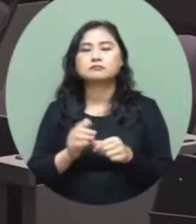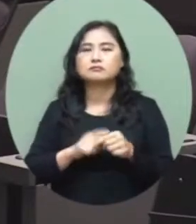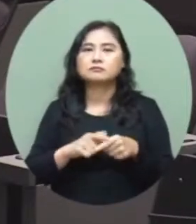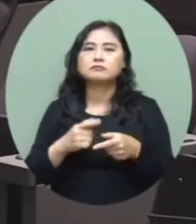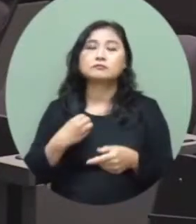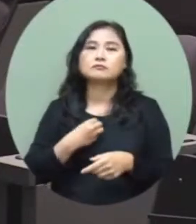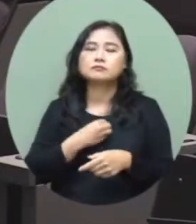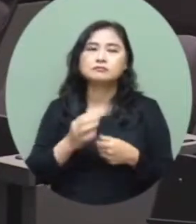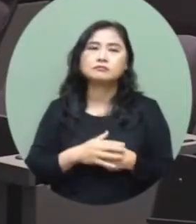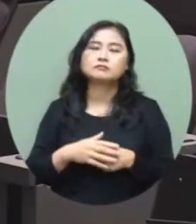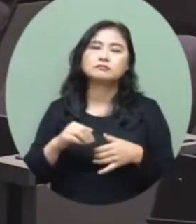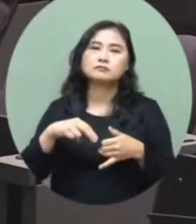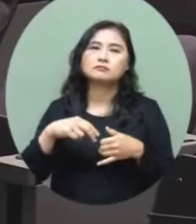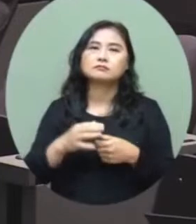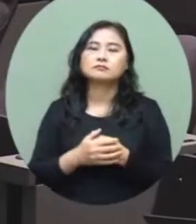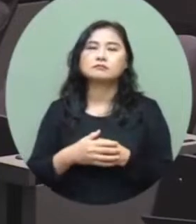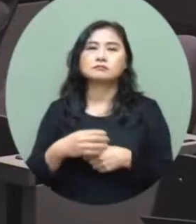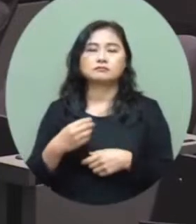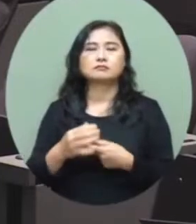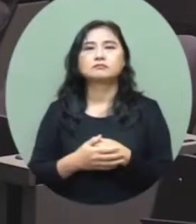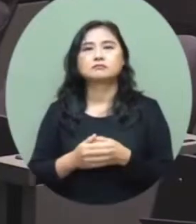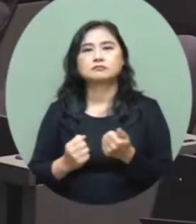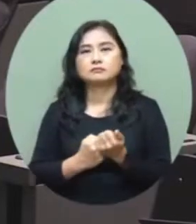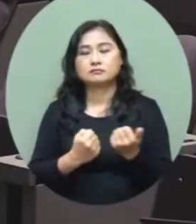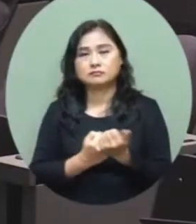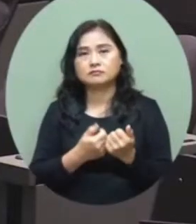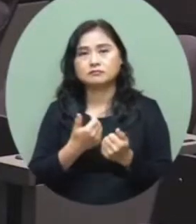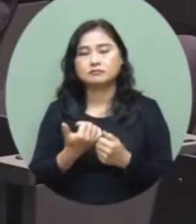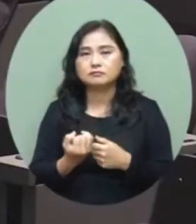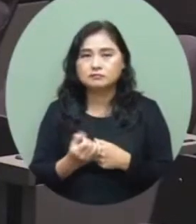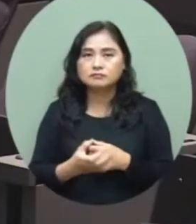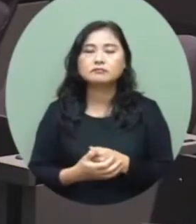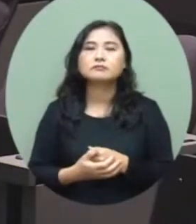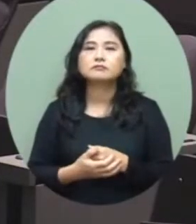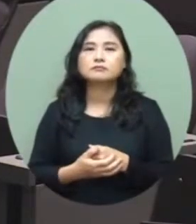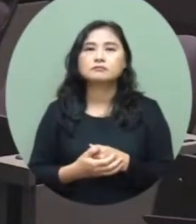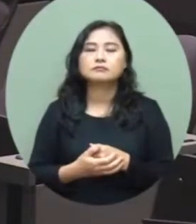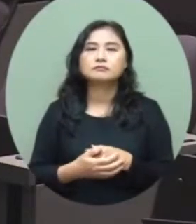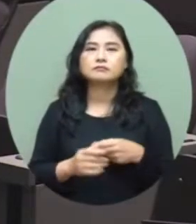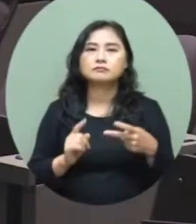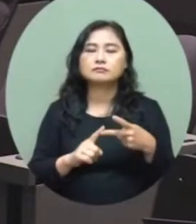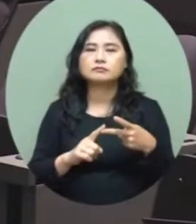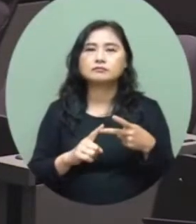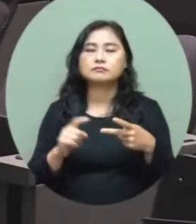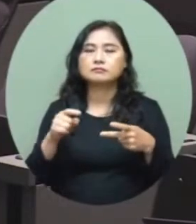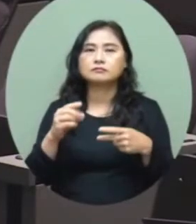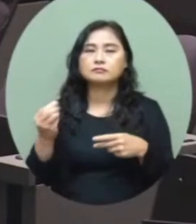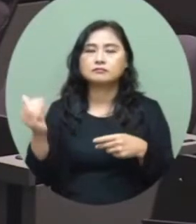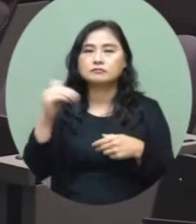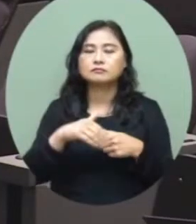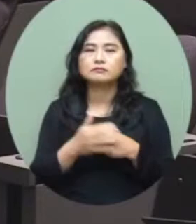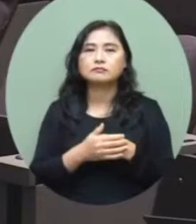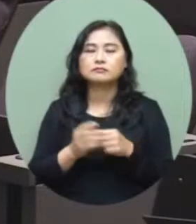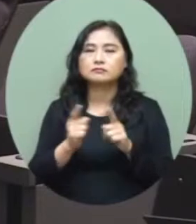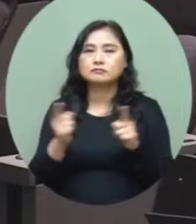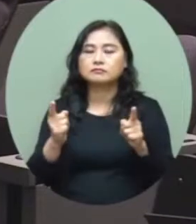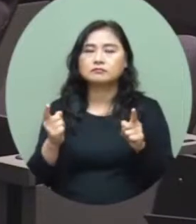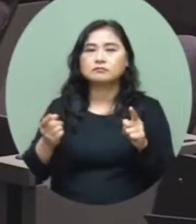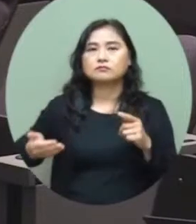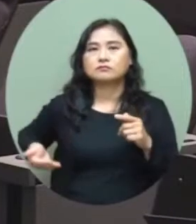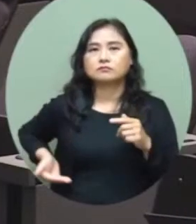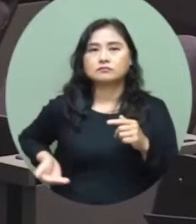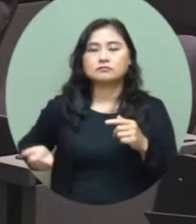subsidized Chinese medicine consultation services for them? That's the first question. Second, in Fanling,